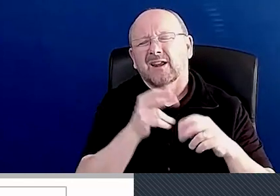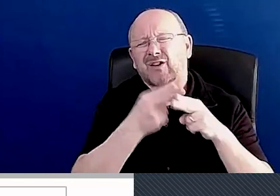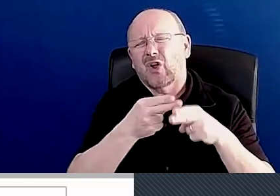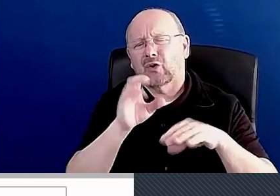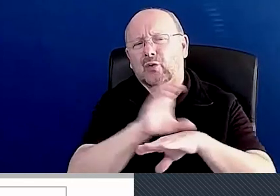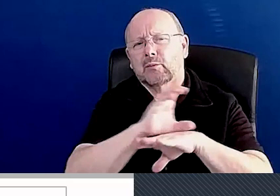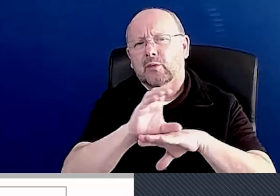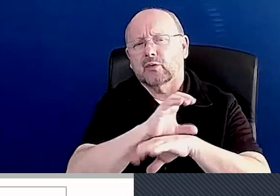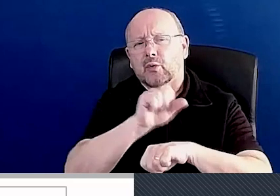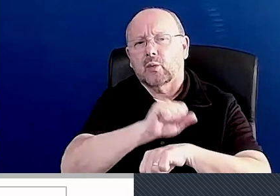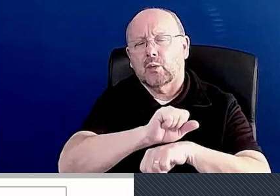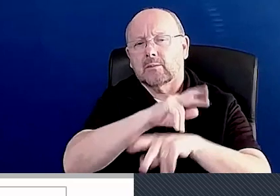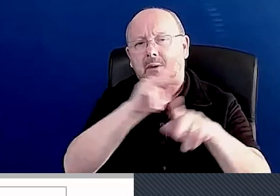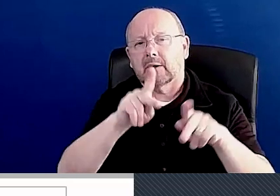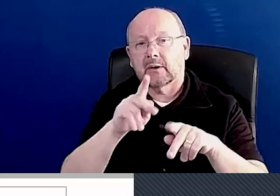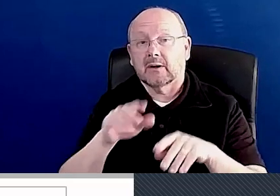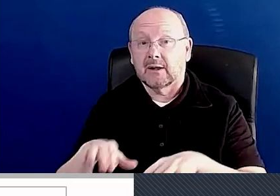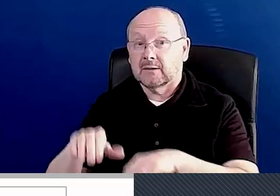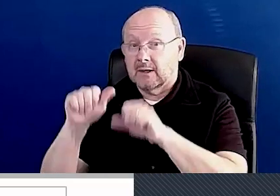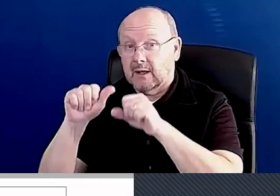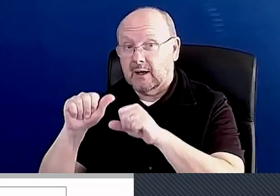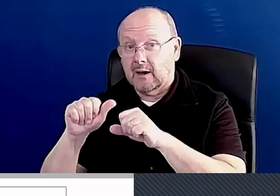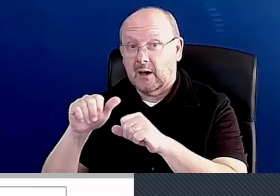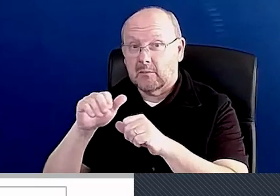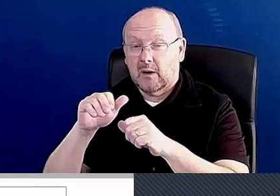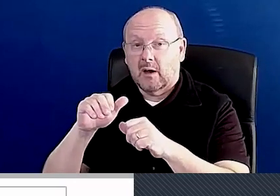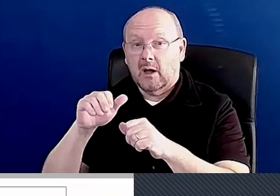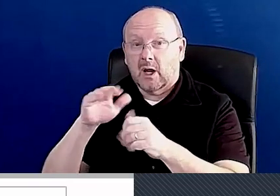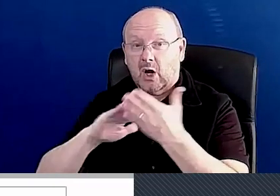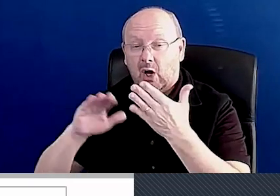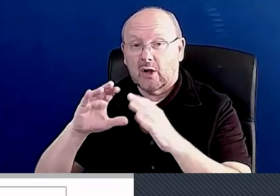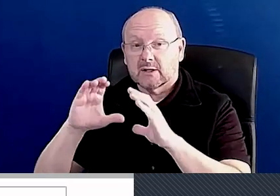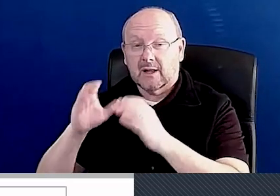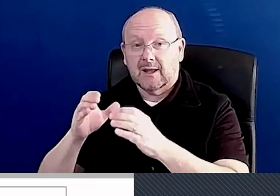But when they take the class, our class, it will satisfy their technology